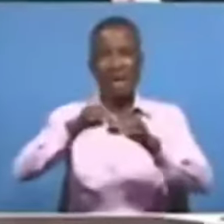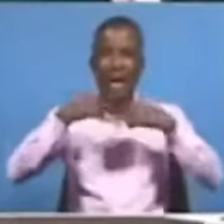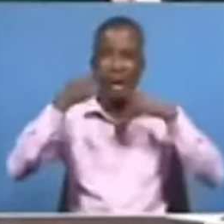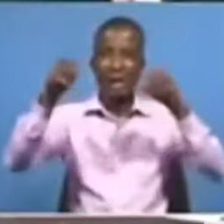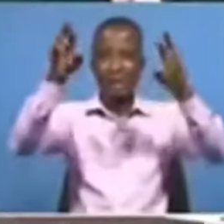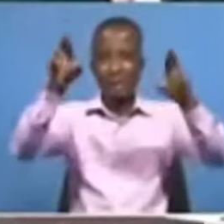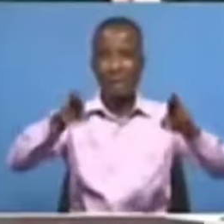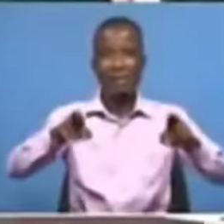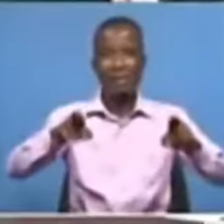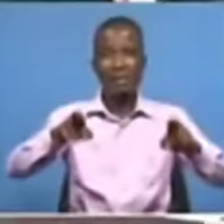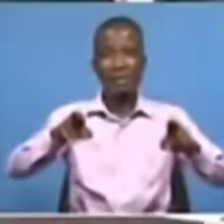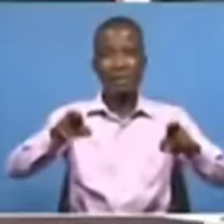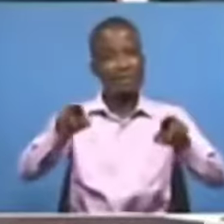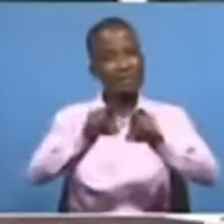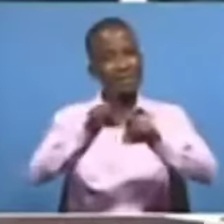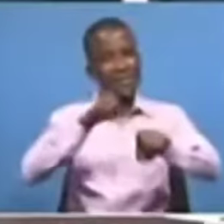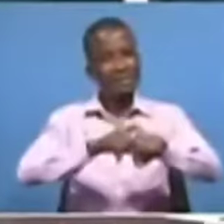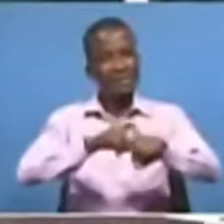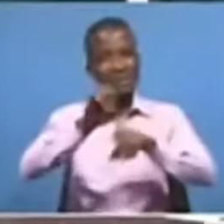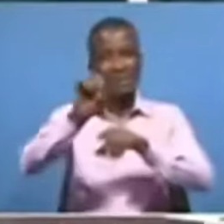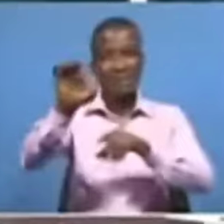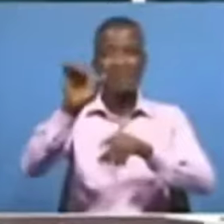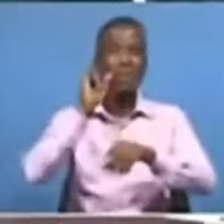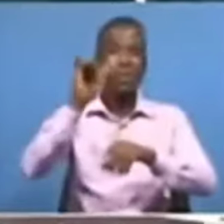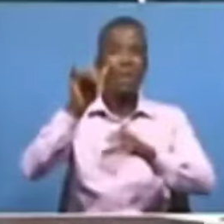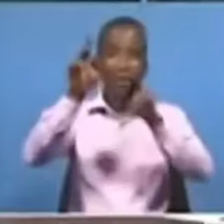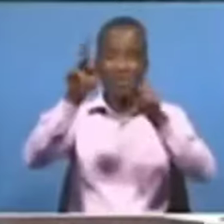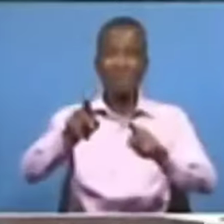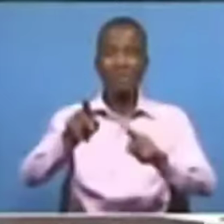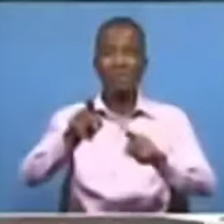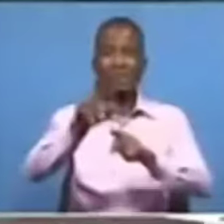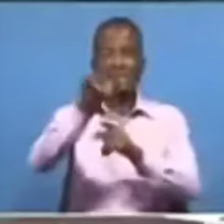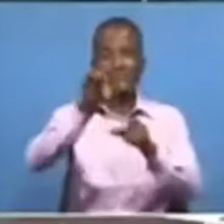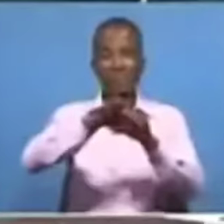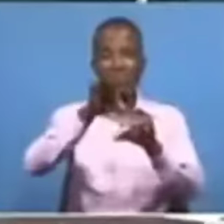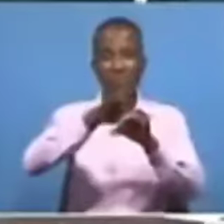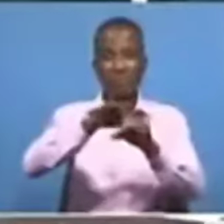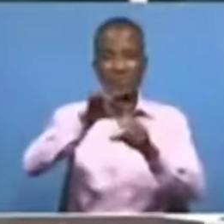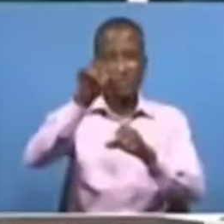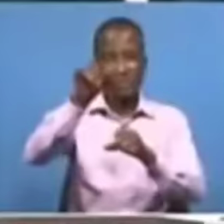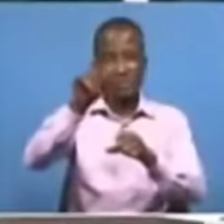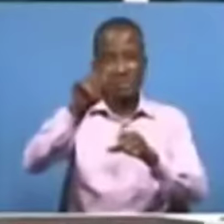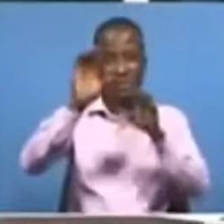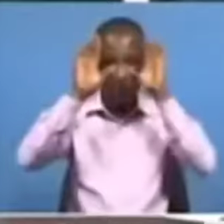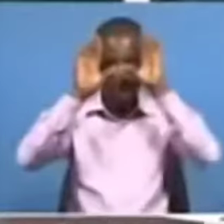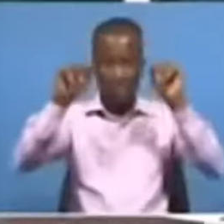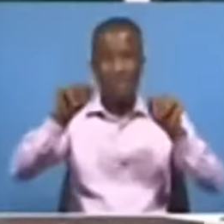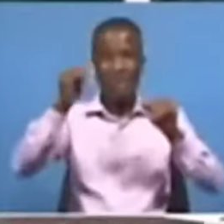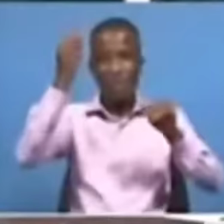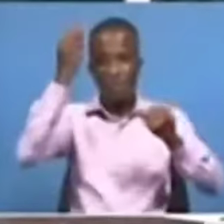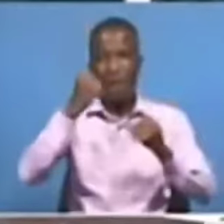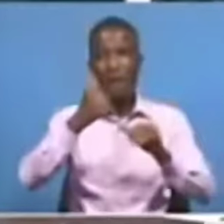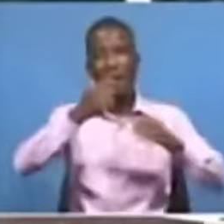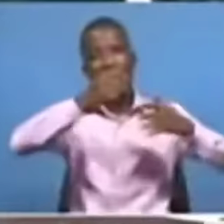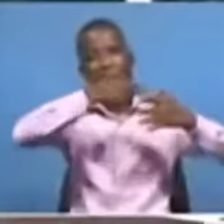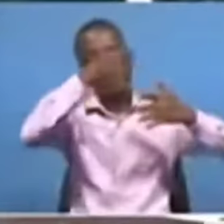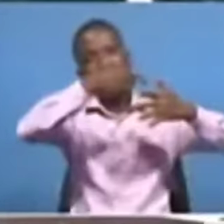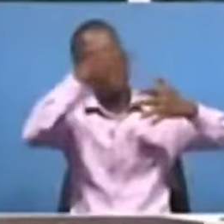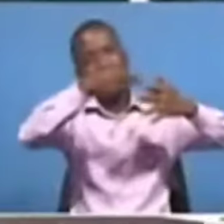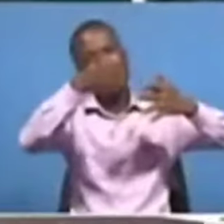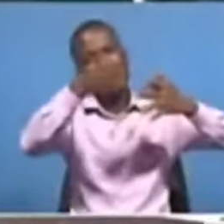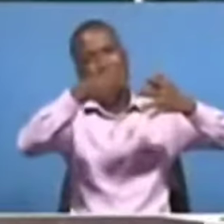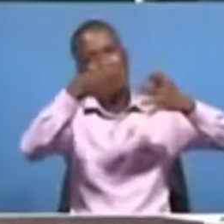the outcome of same? We are talking about Jean Mensah, the returning officer for the 2020 presidential election. Why must we go through all these hassles, all